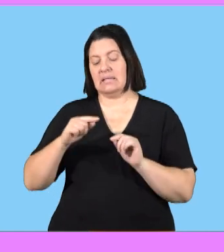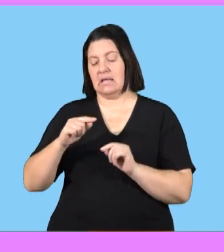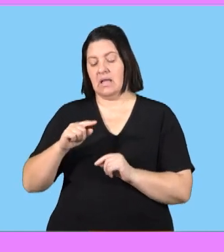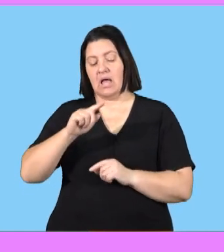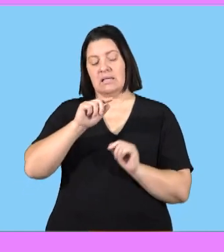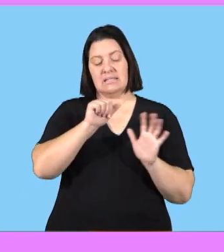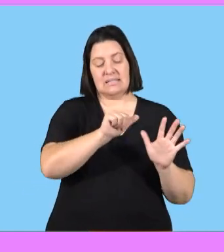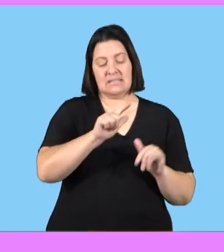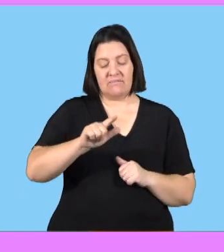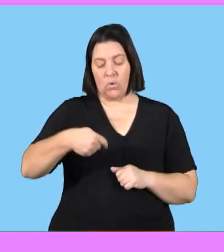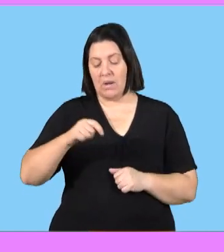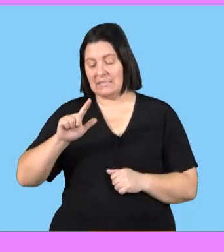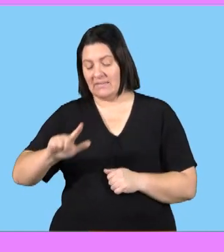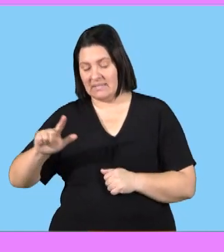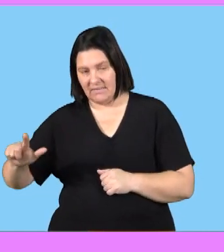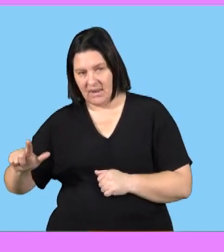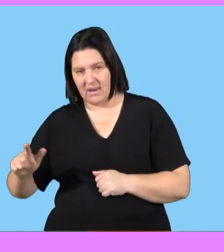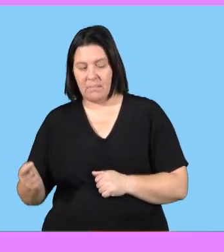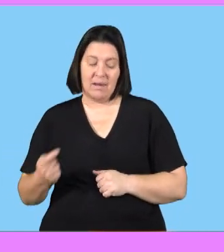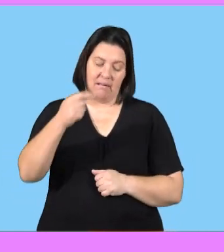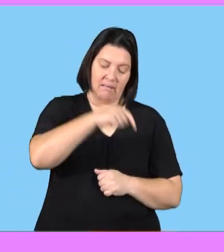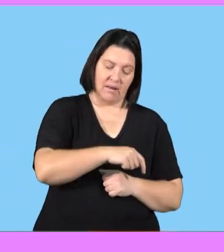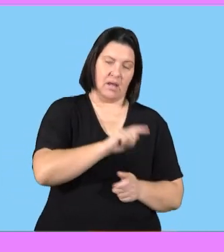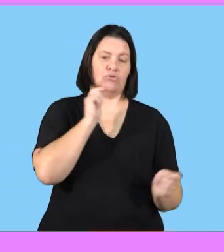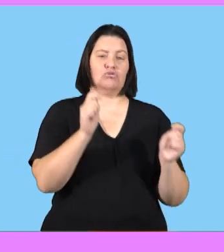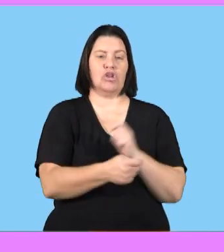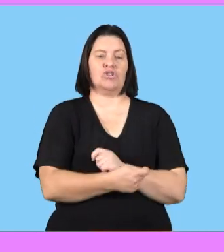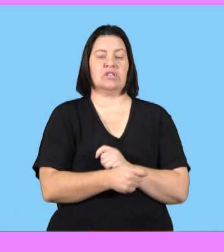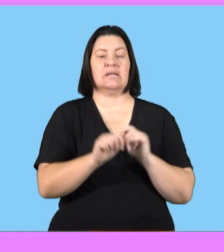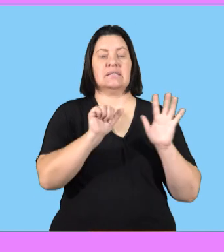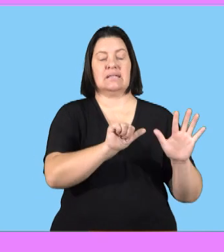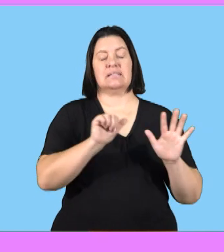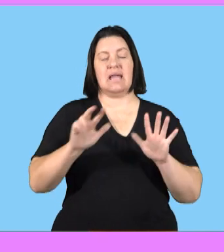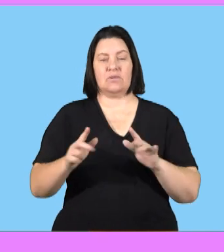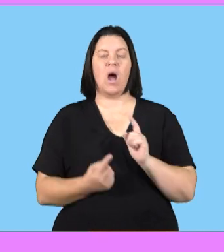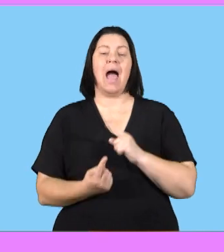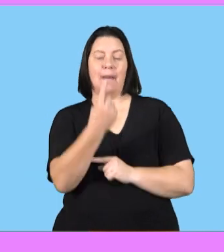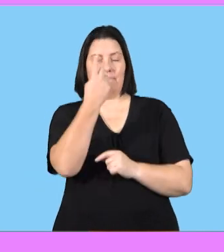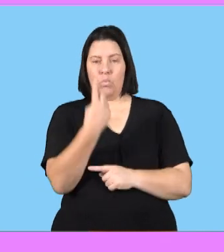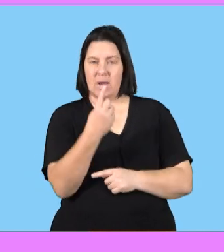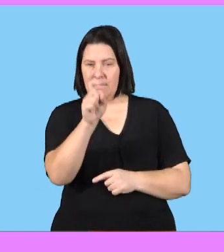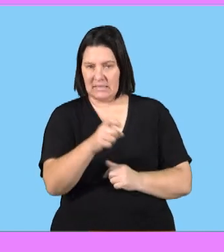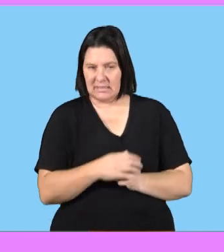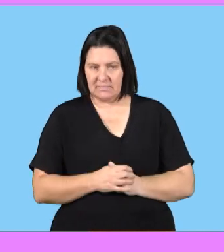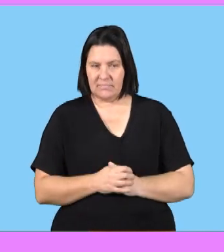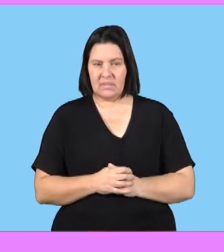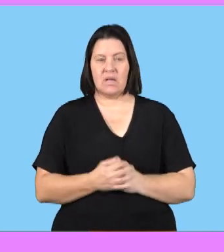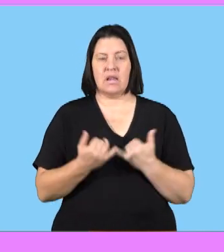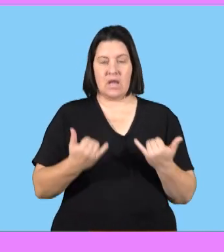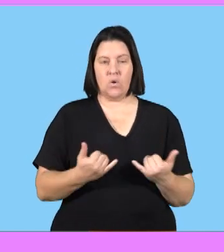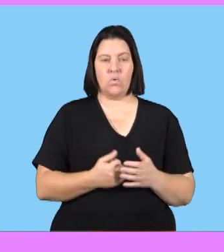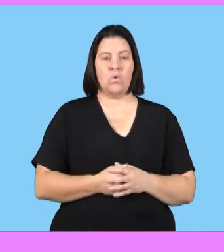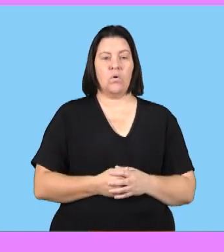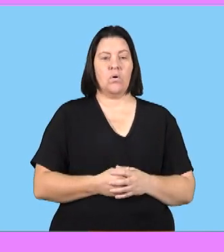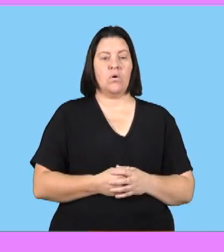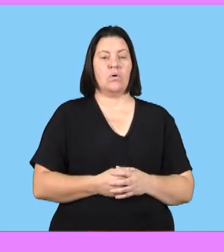67,77, basically we add 1 to the answer. And then now let us have a look at the second one. We are